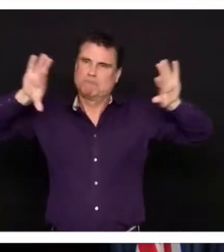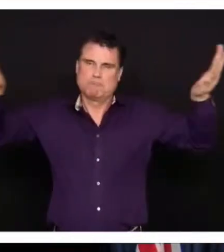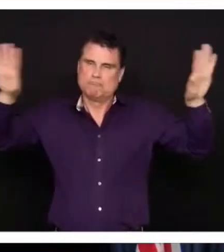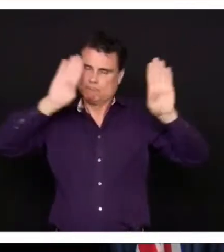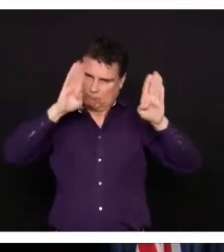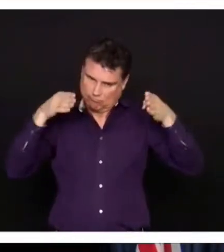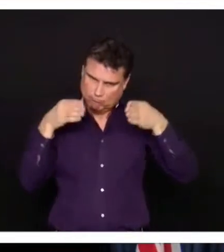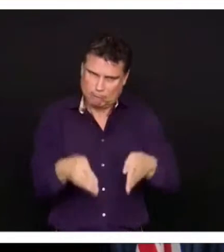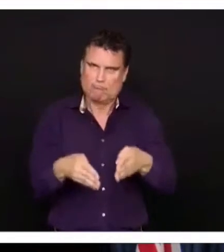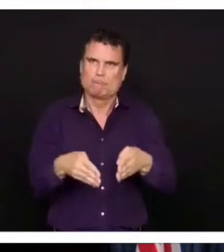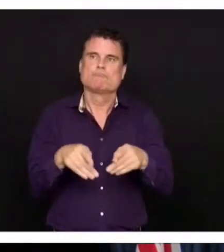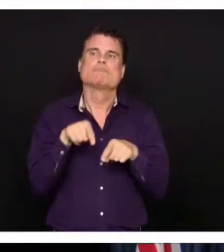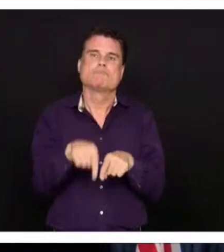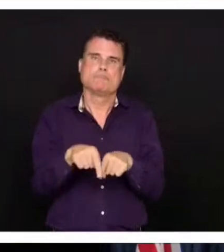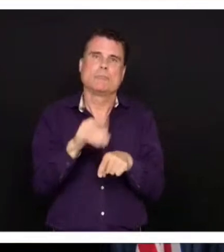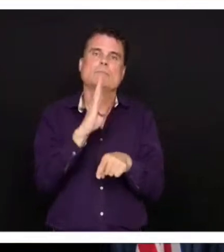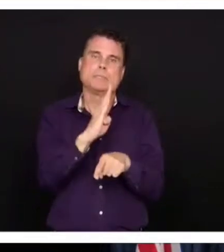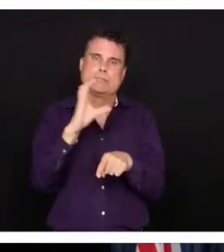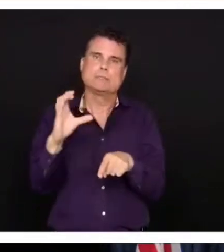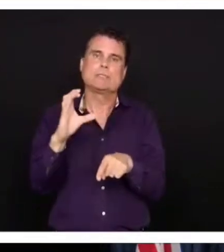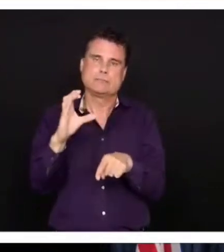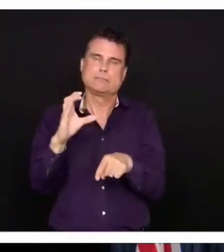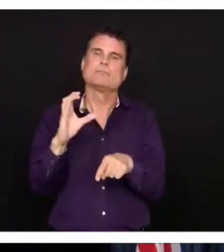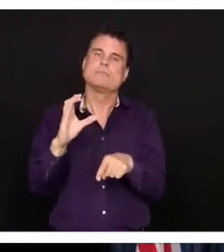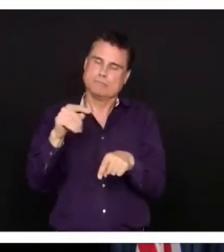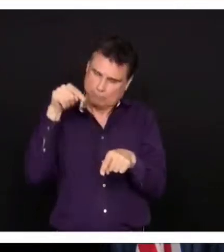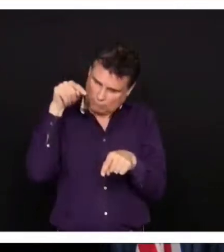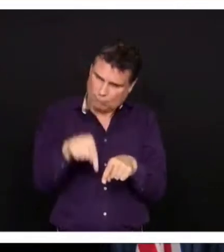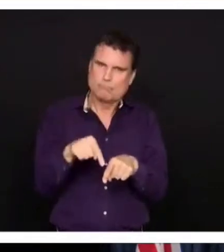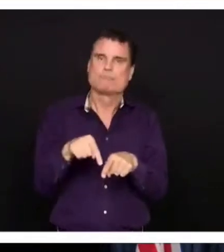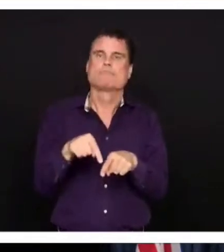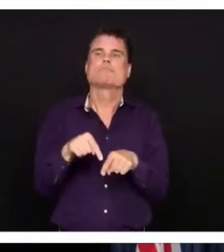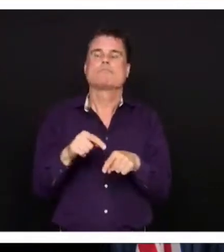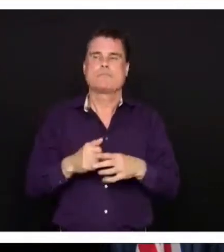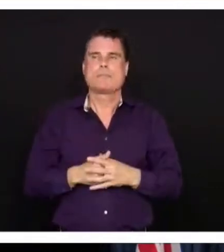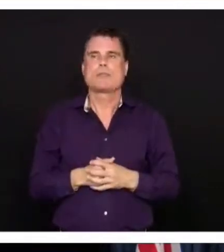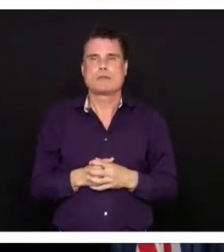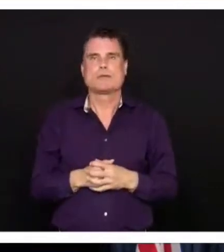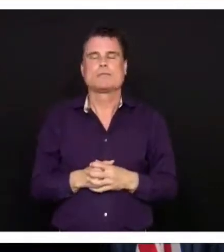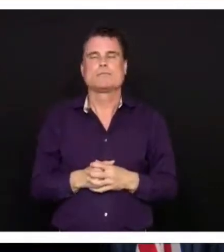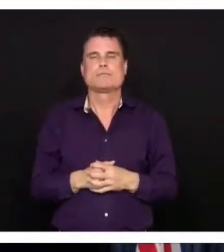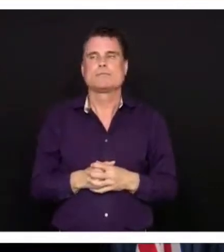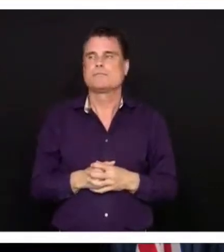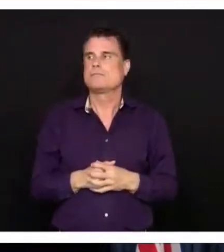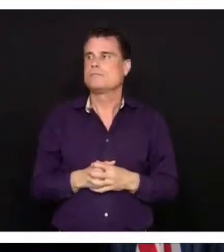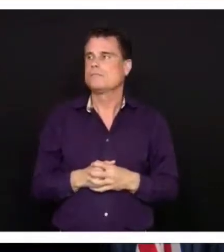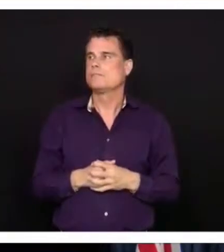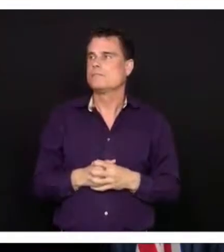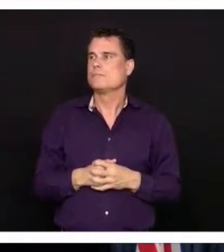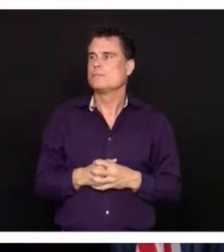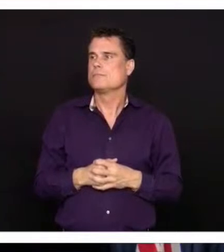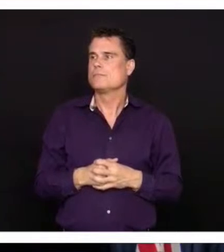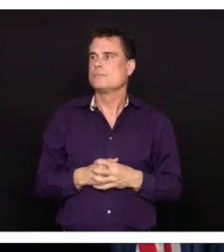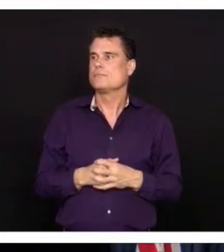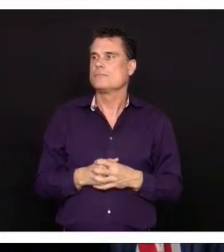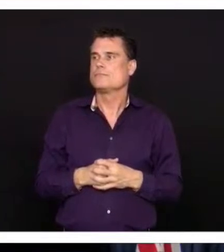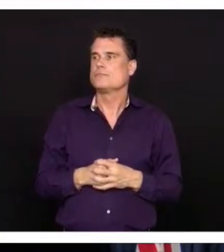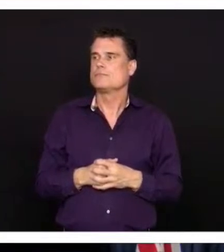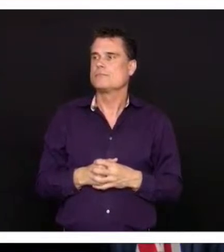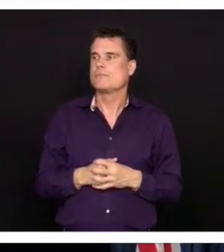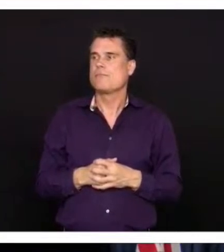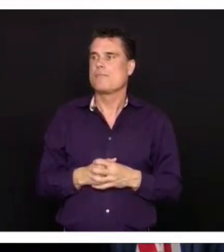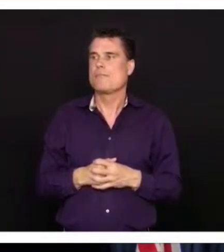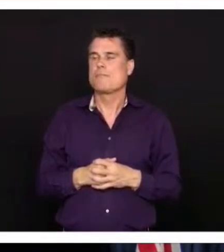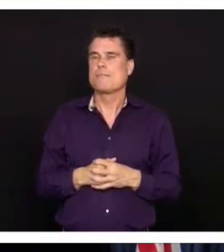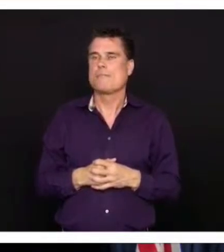back to Dr. Henry, about the health system level of preparedness for those who are critically ill. Over the past few weeks, and we've